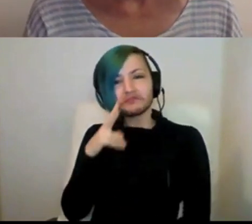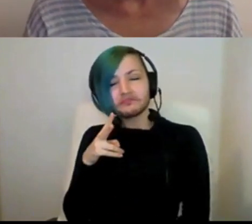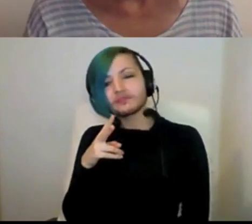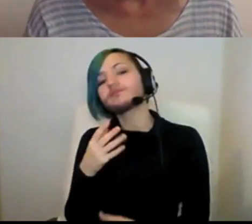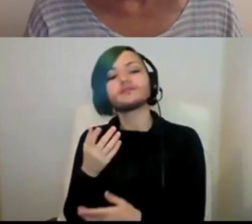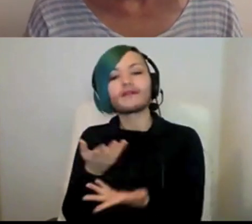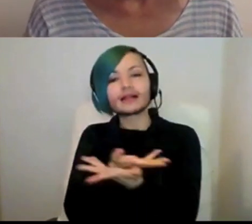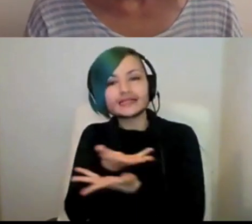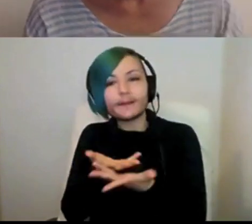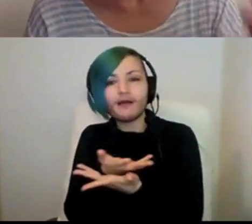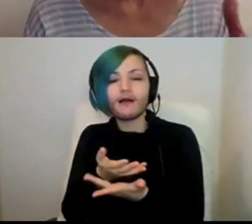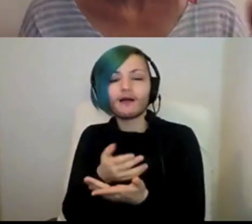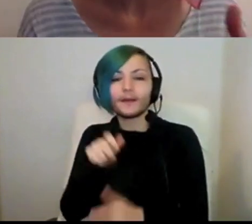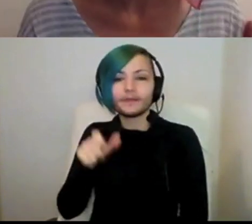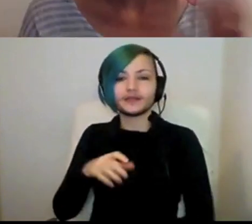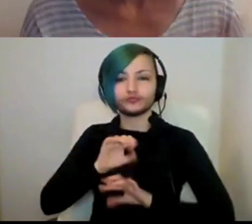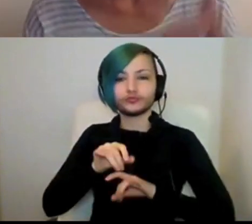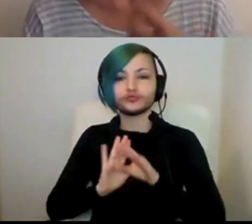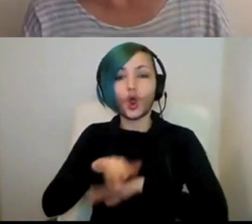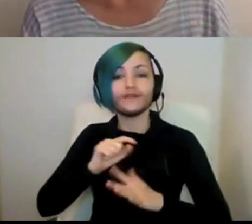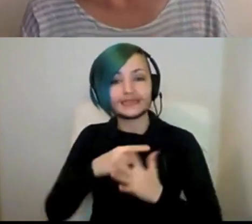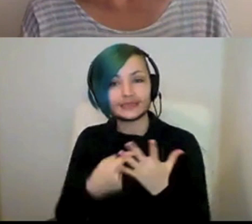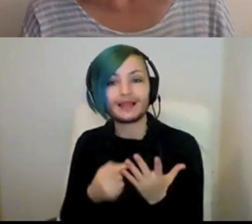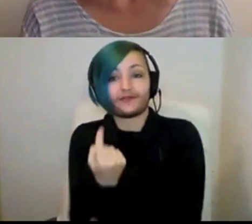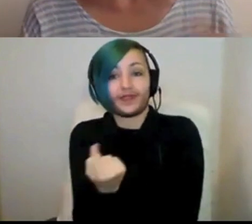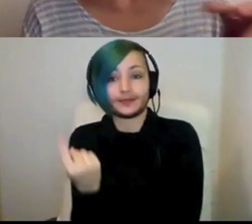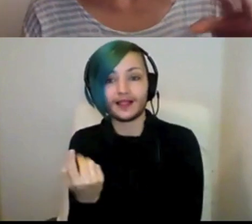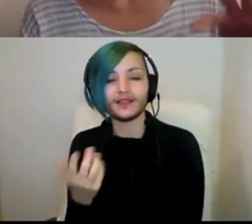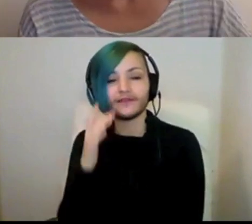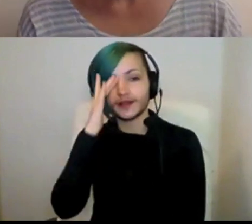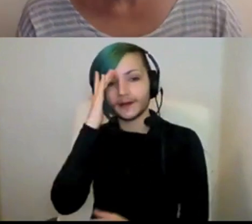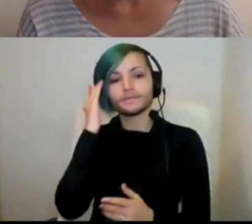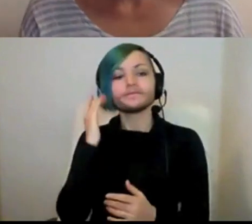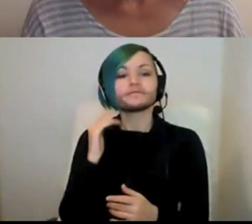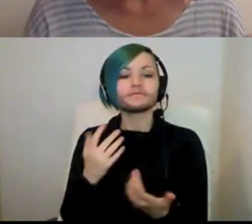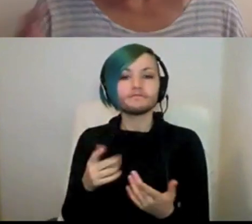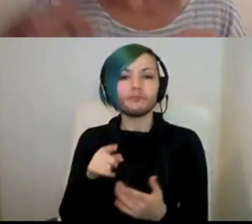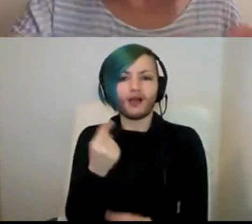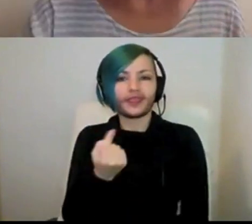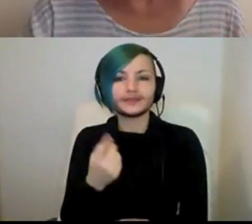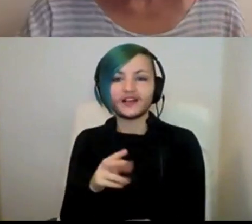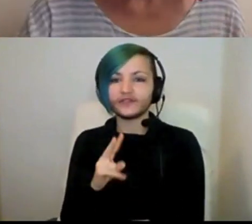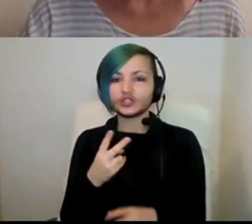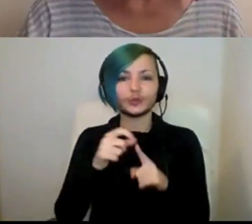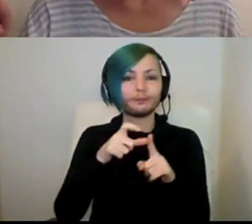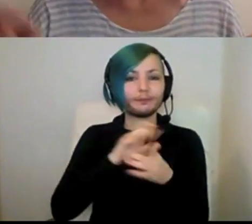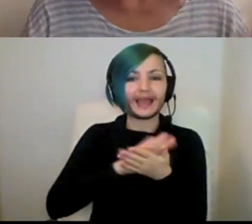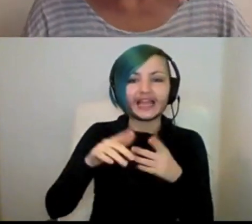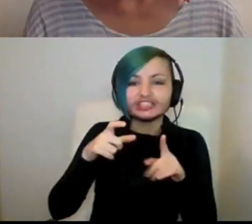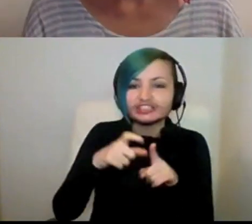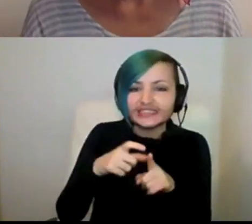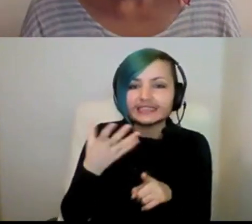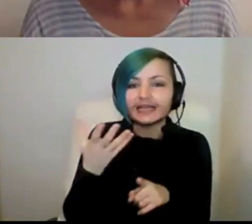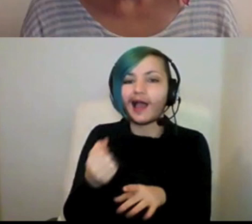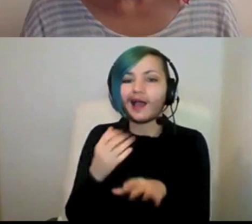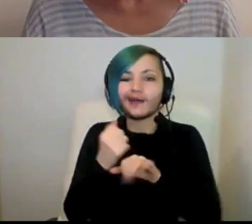their disability, which is obviously entirely valid. But they've got like 2 PhDs and an art career and have had loads